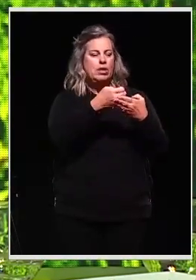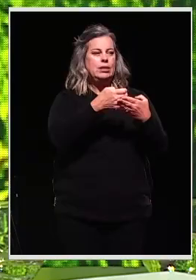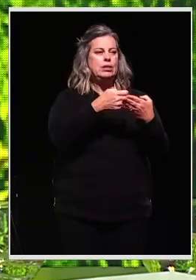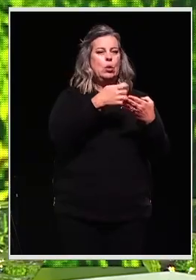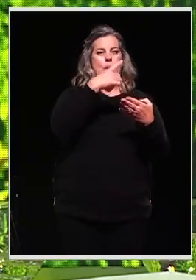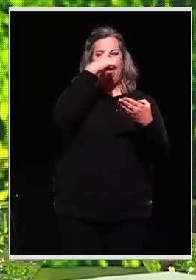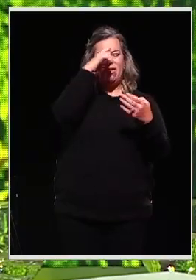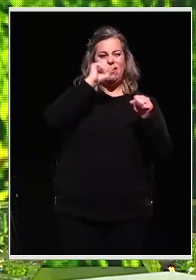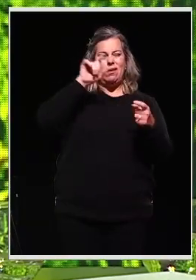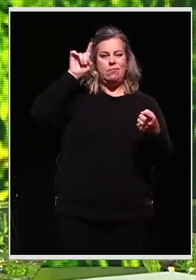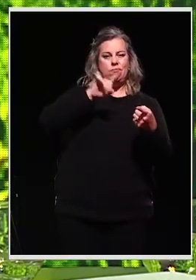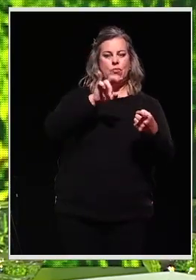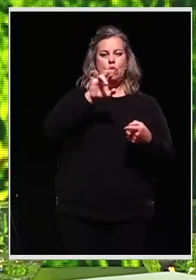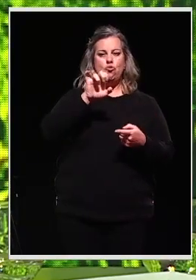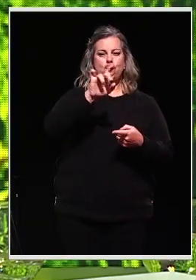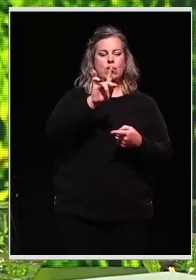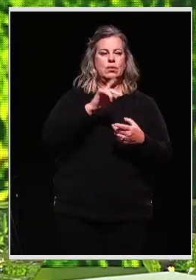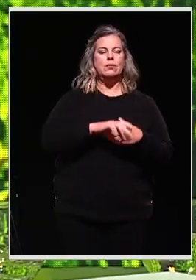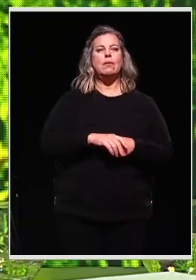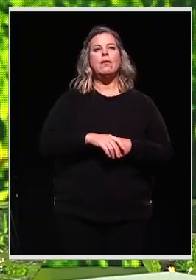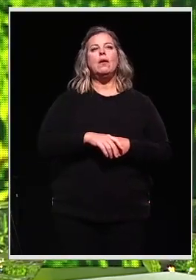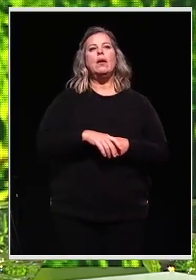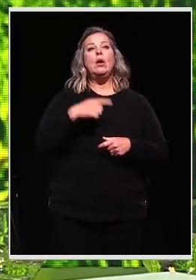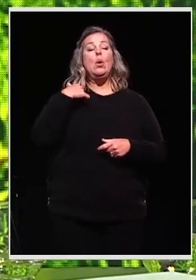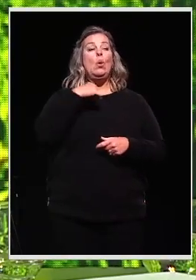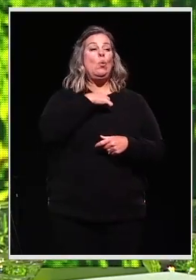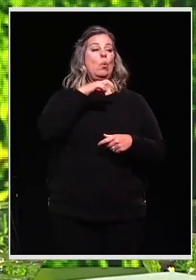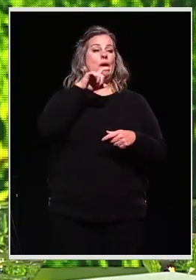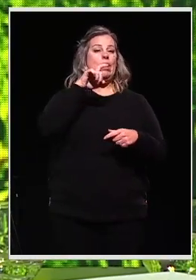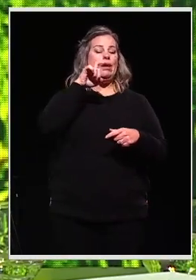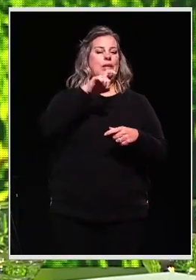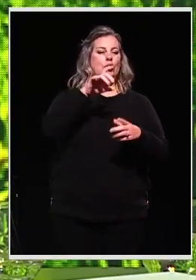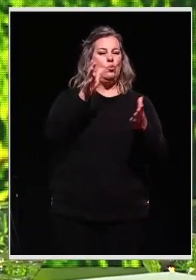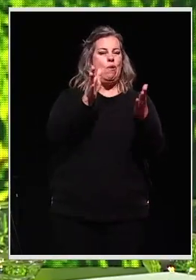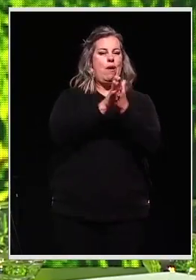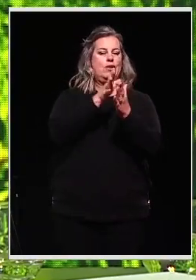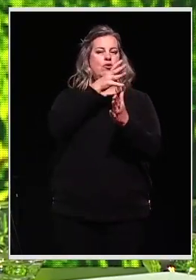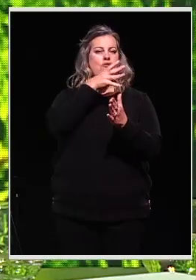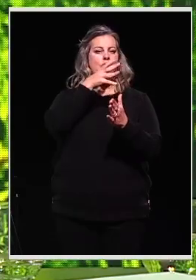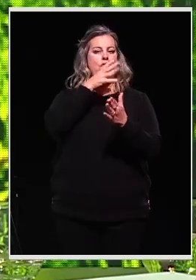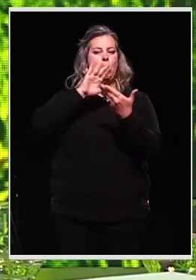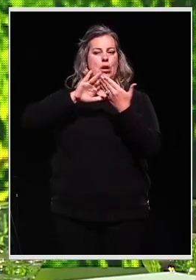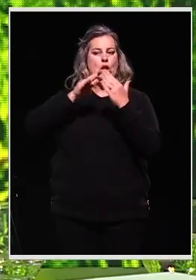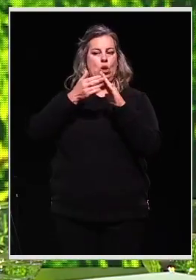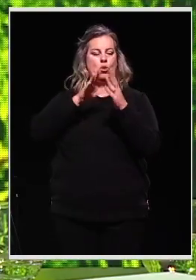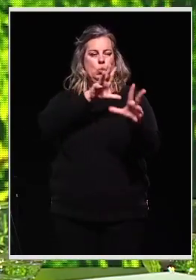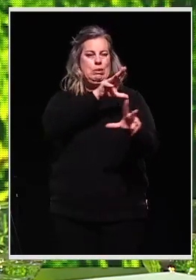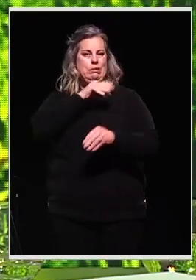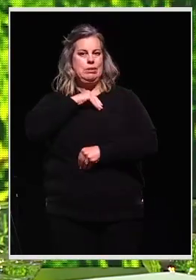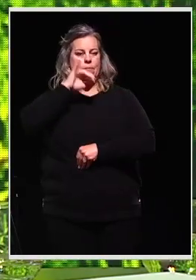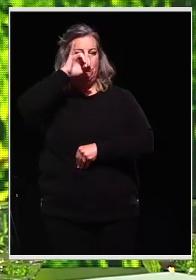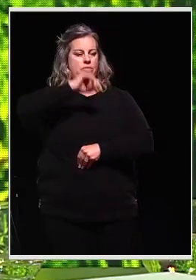de-risk the innovations that we're going to be asking our farming community to embrace. And so I think